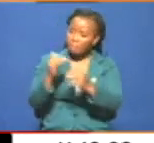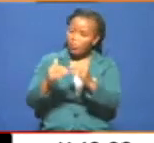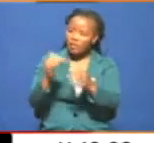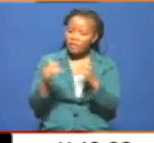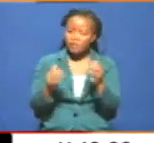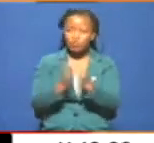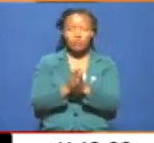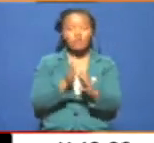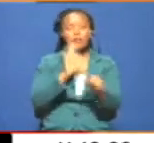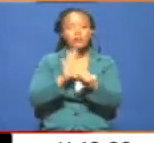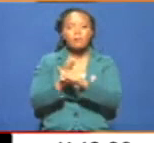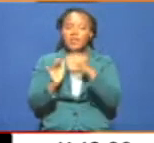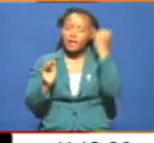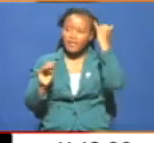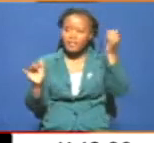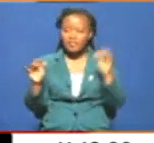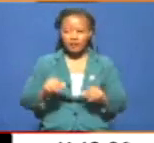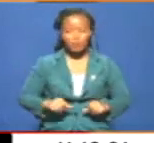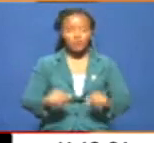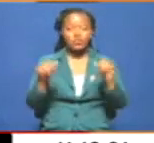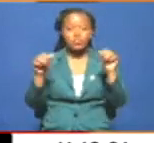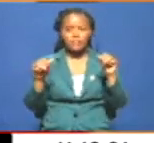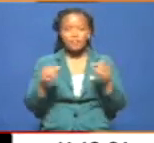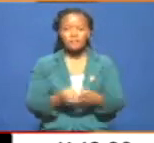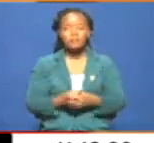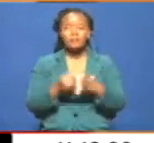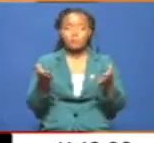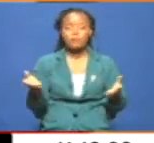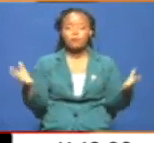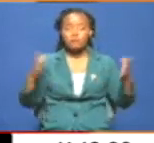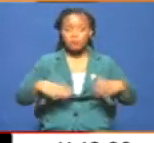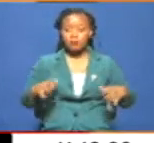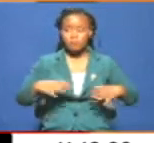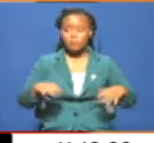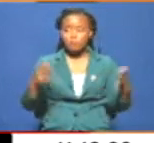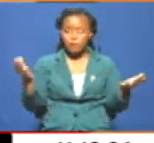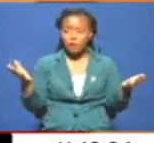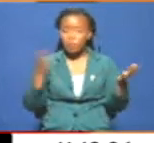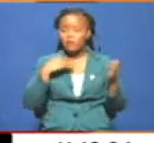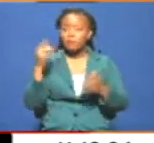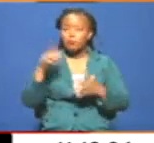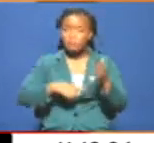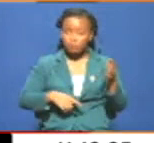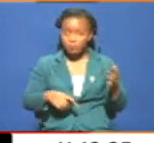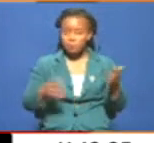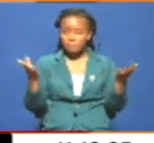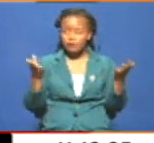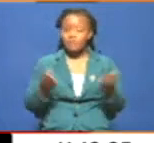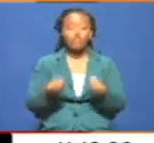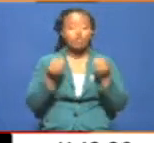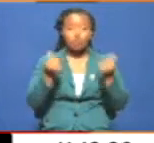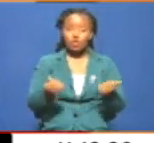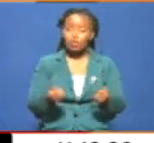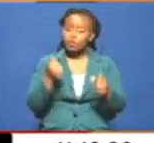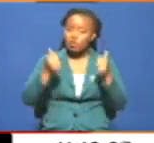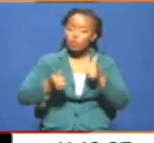innovations take place. Mm-hmm. So people want solutions that improve their